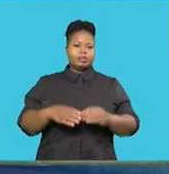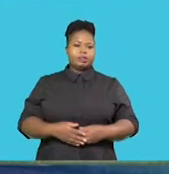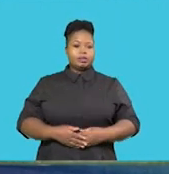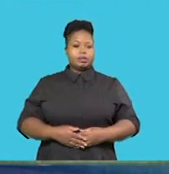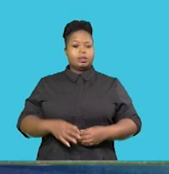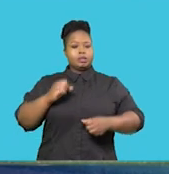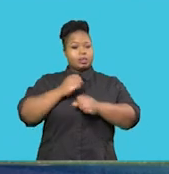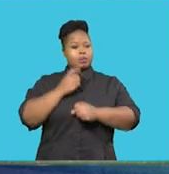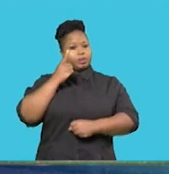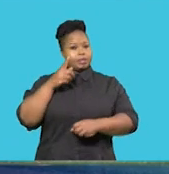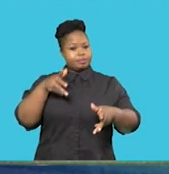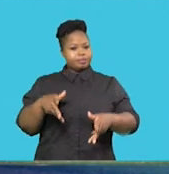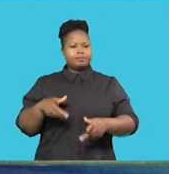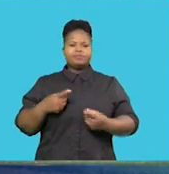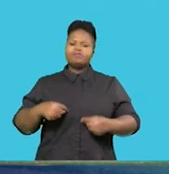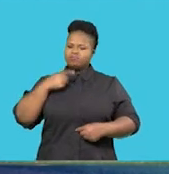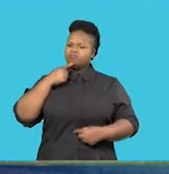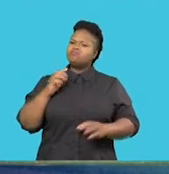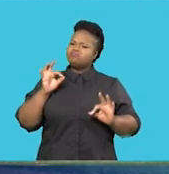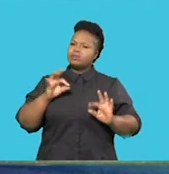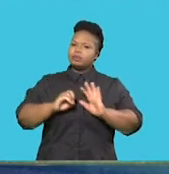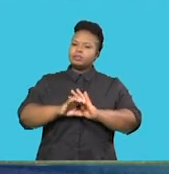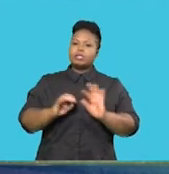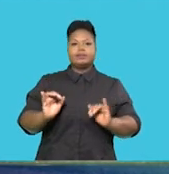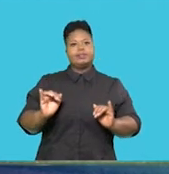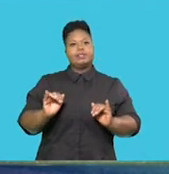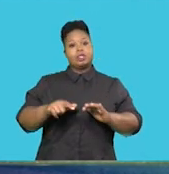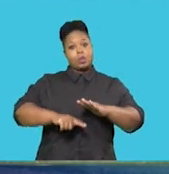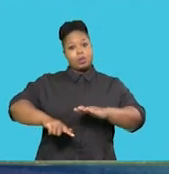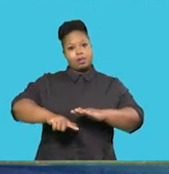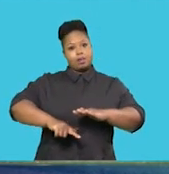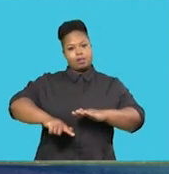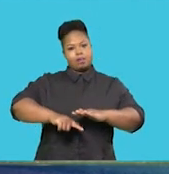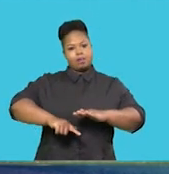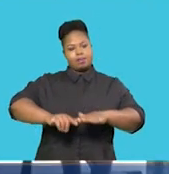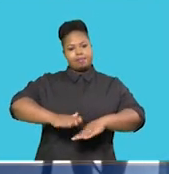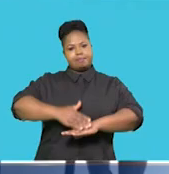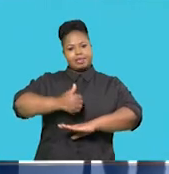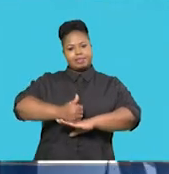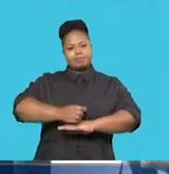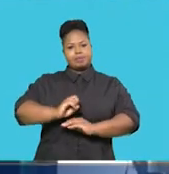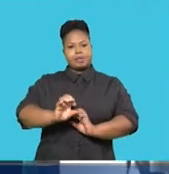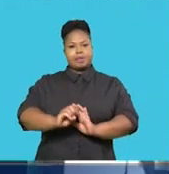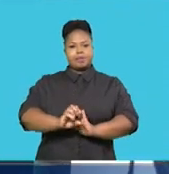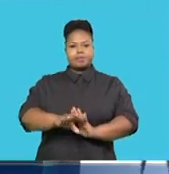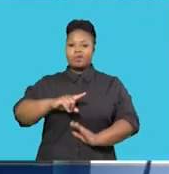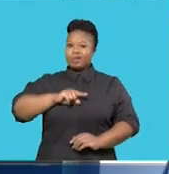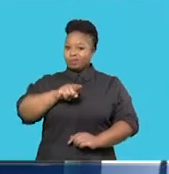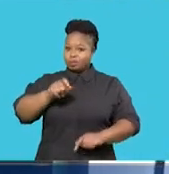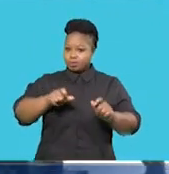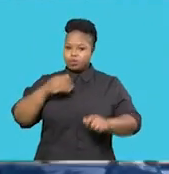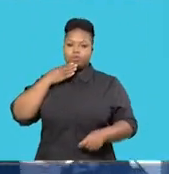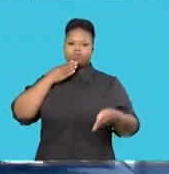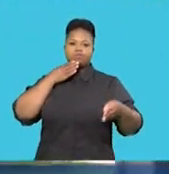the EFF communications in Gauteng, that we take the media very seriously, especially locally based media, because those are the people that are going to be